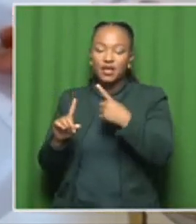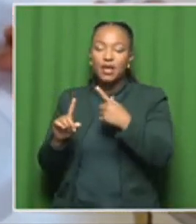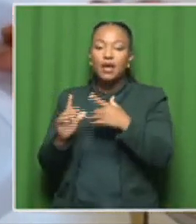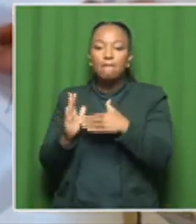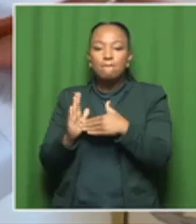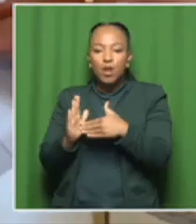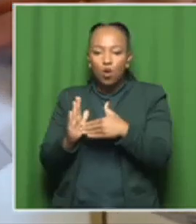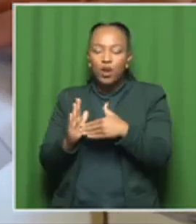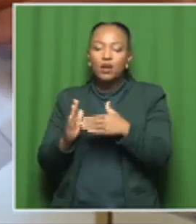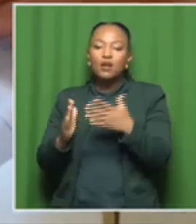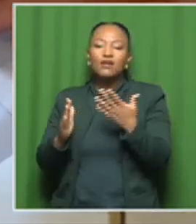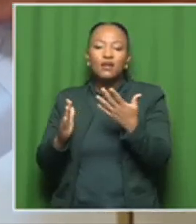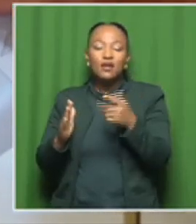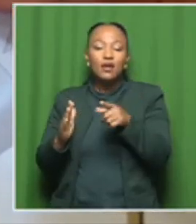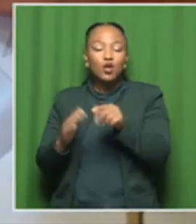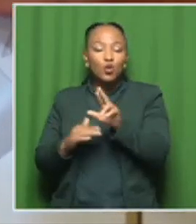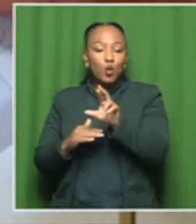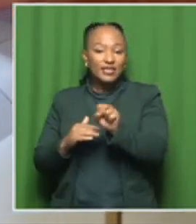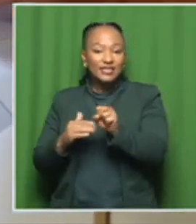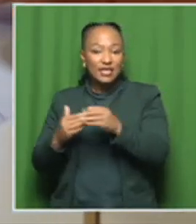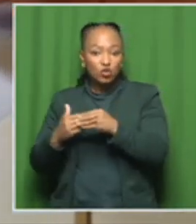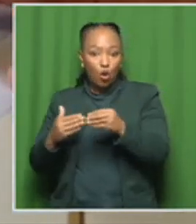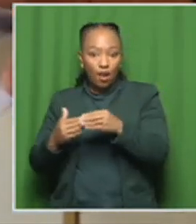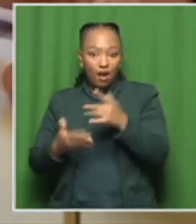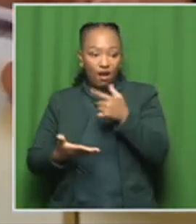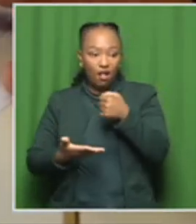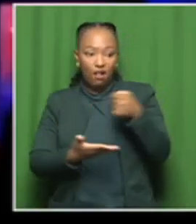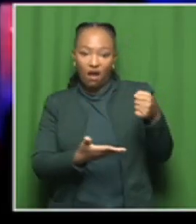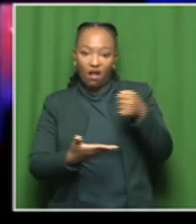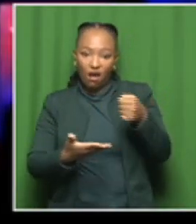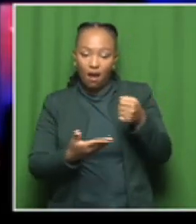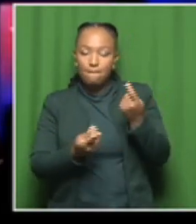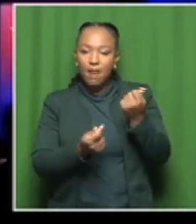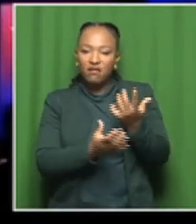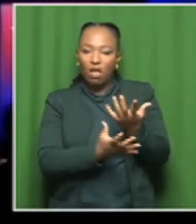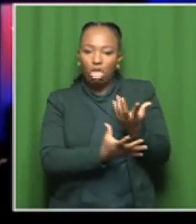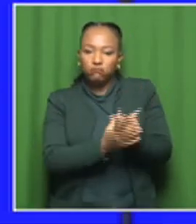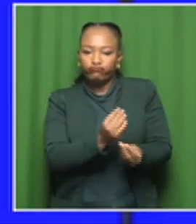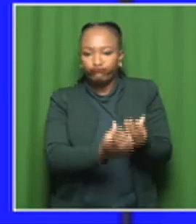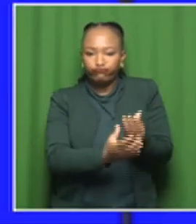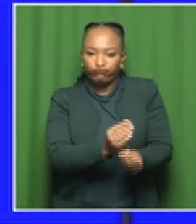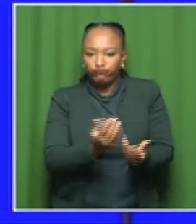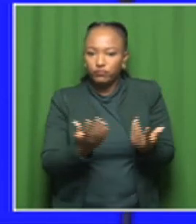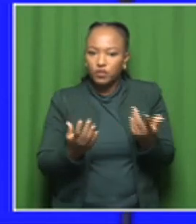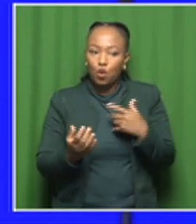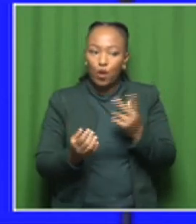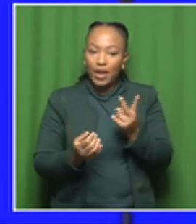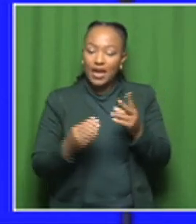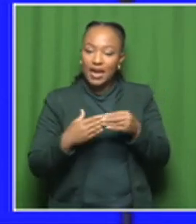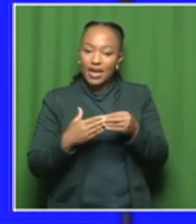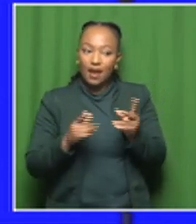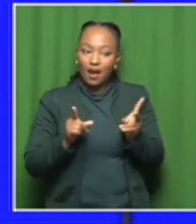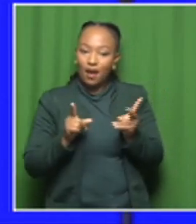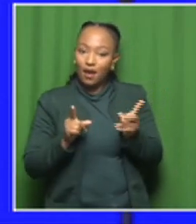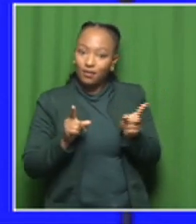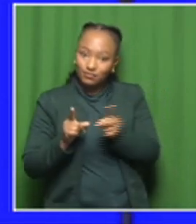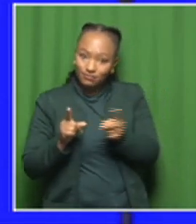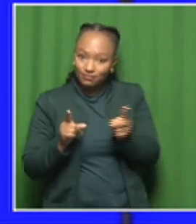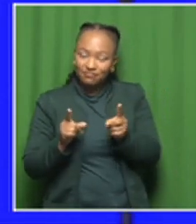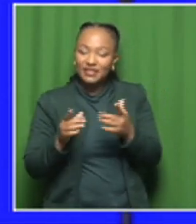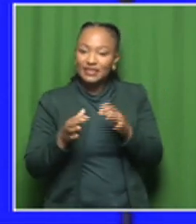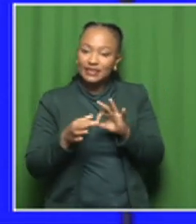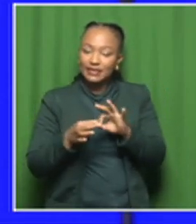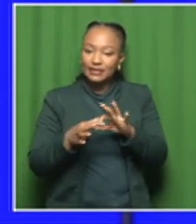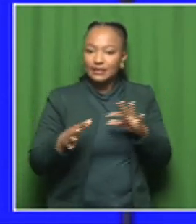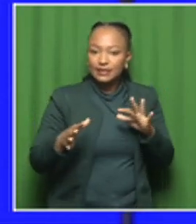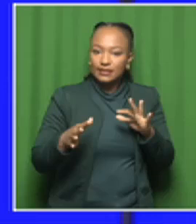to Ukraine over the last 3 years had gone missing. As part of the spat between the two leaders, Trump on Tuesday said